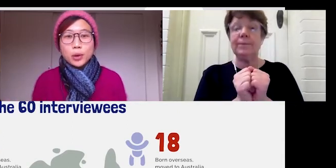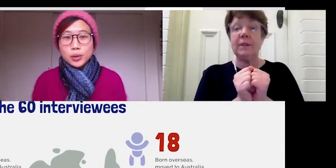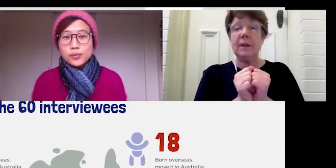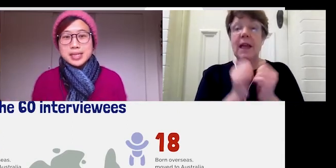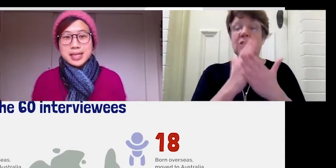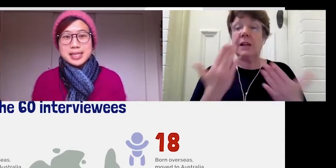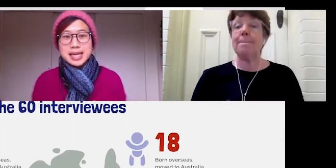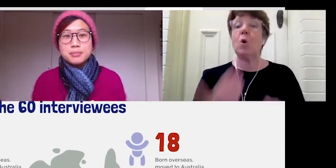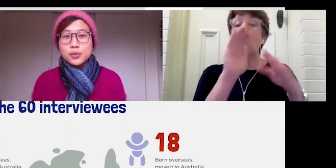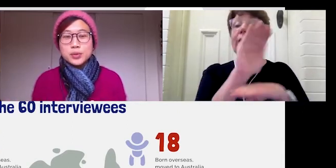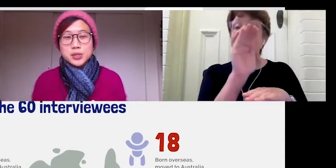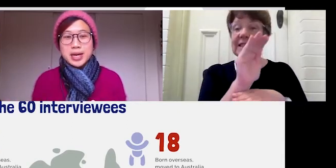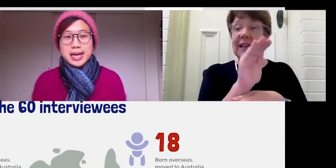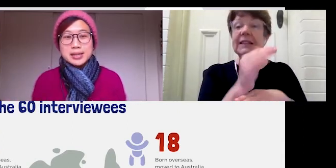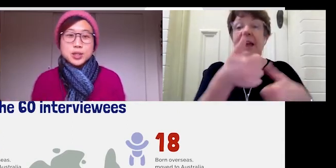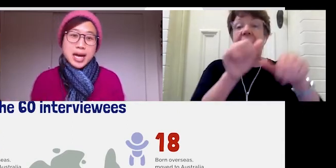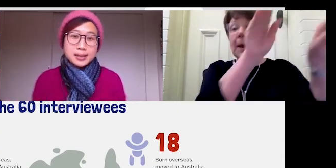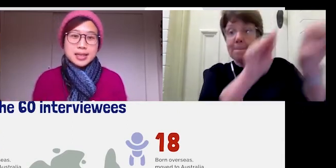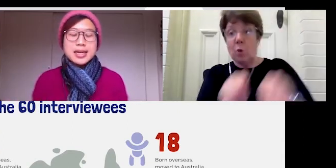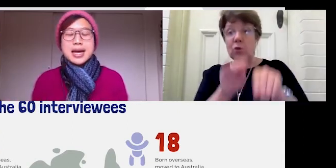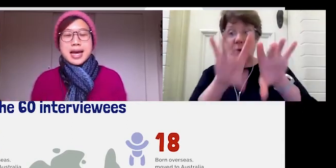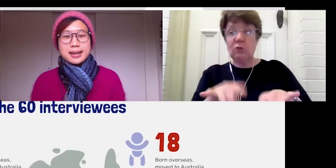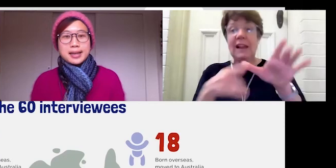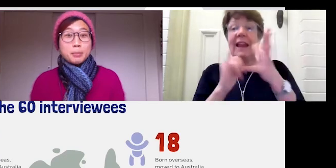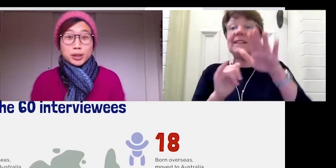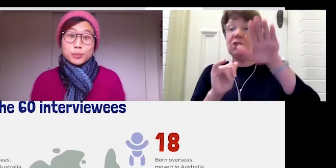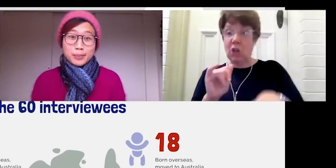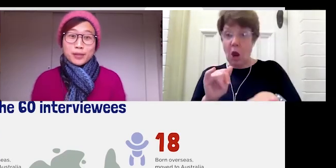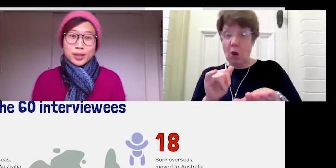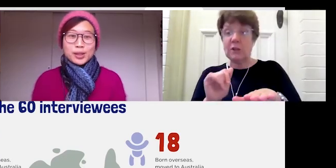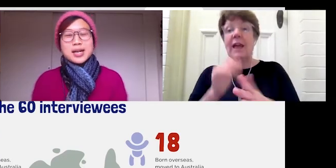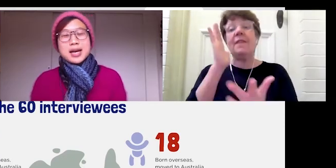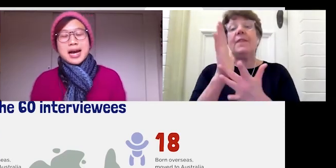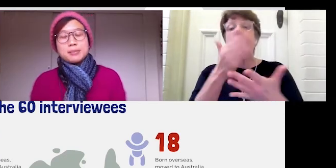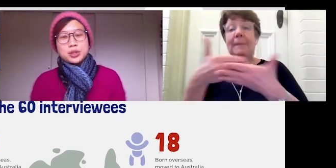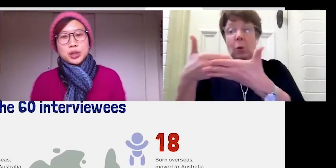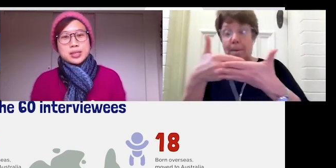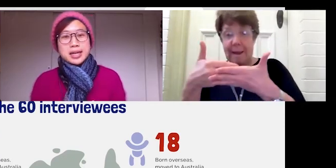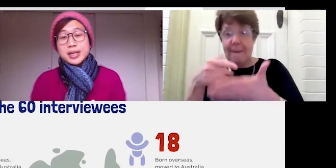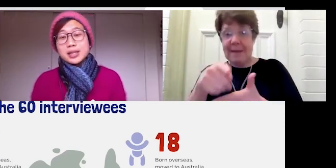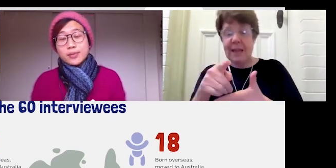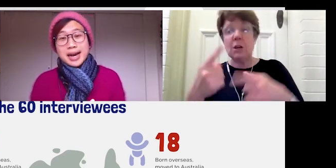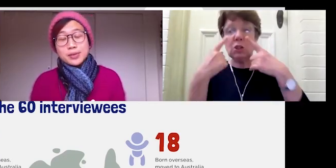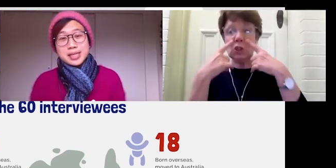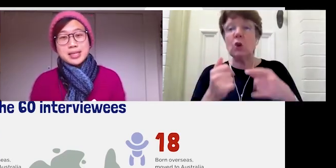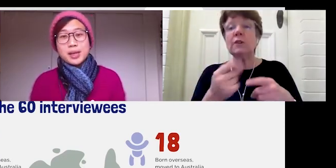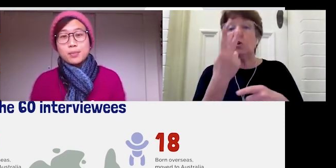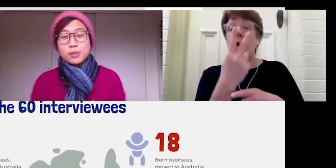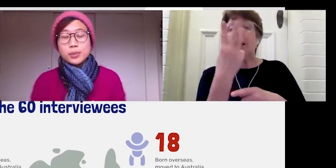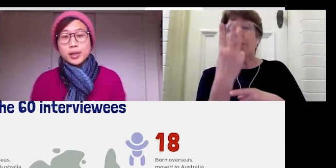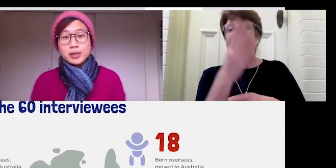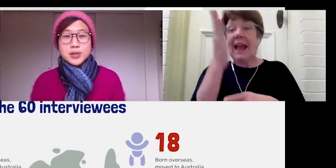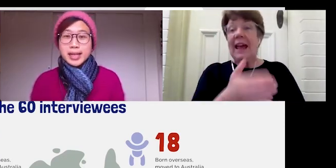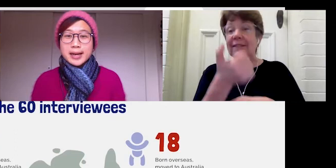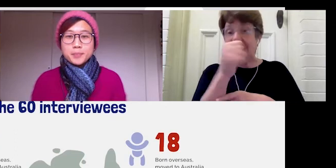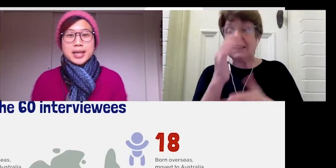were born overseas and then moved to Australia as a child. And then the middle baby figure shows that 23 out of 60 people were